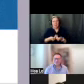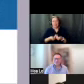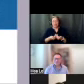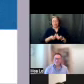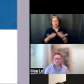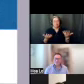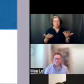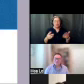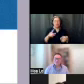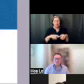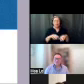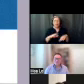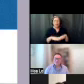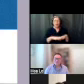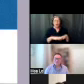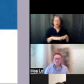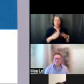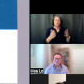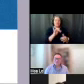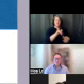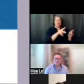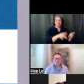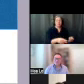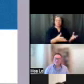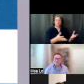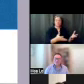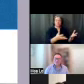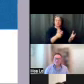helpful, as opposed to like what others said, making assumptions.